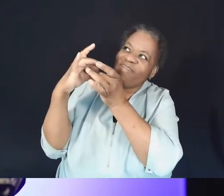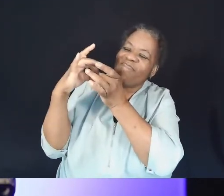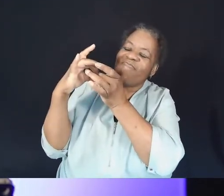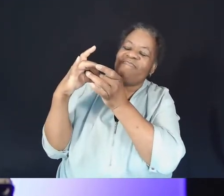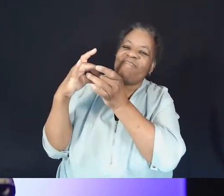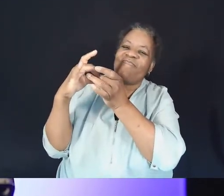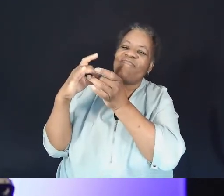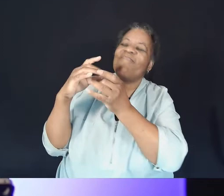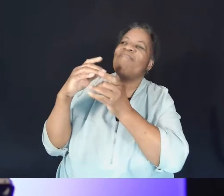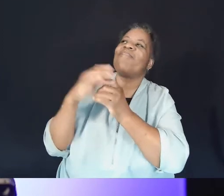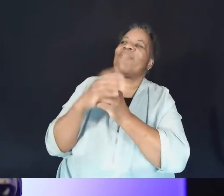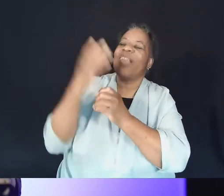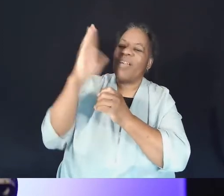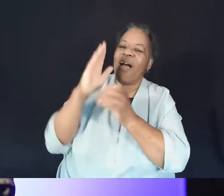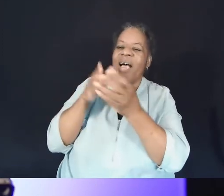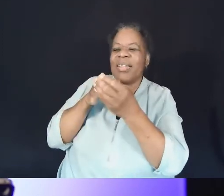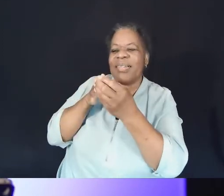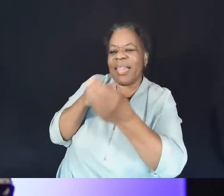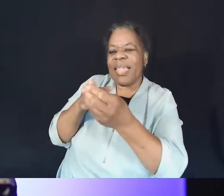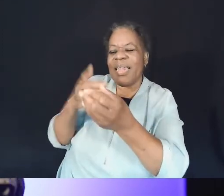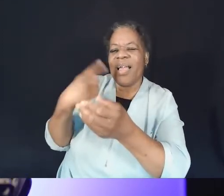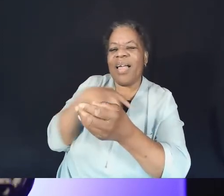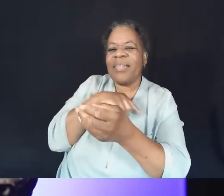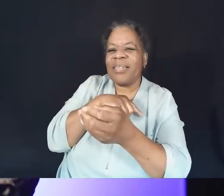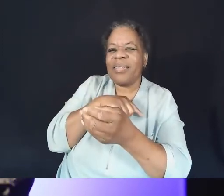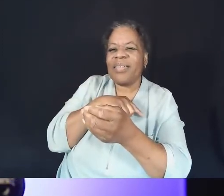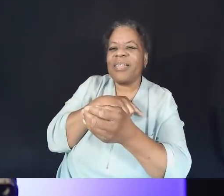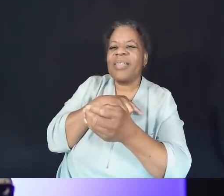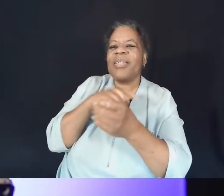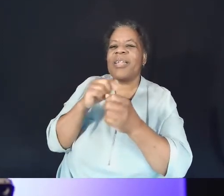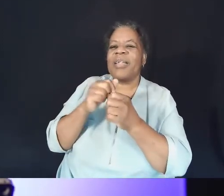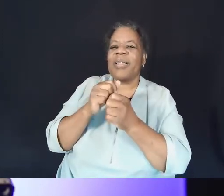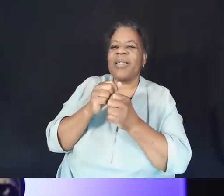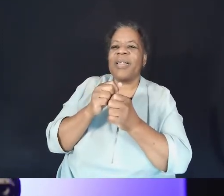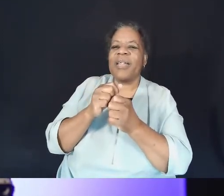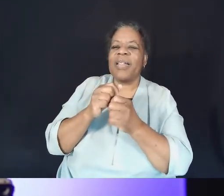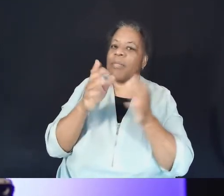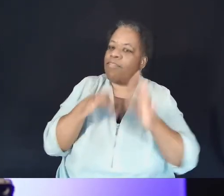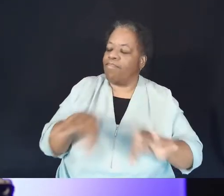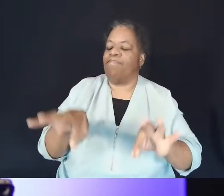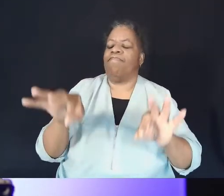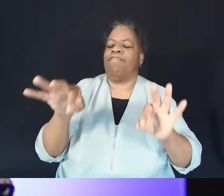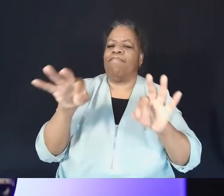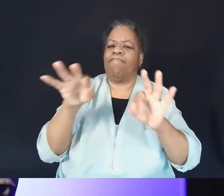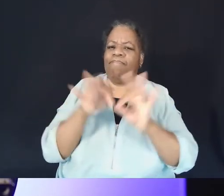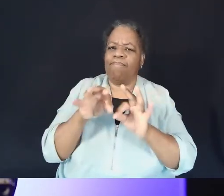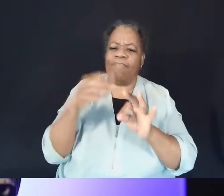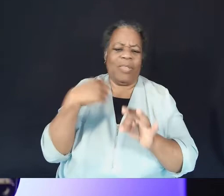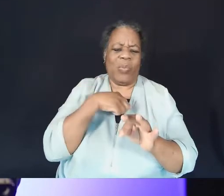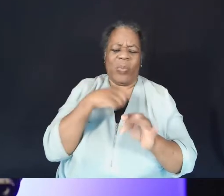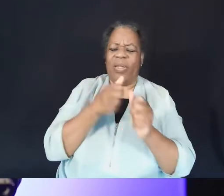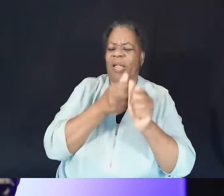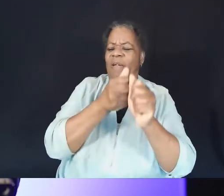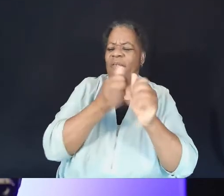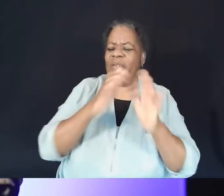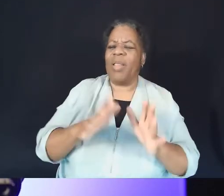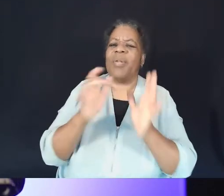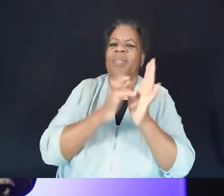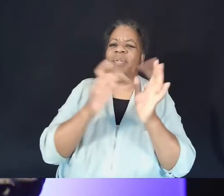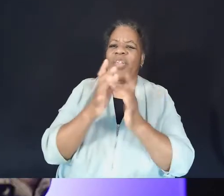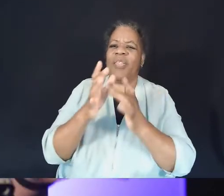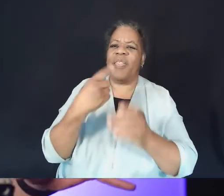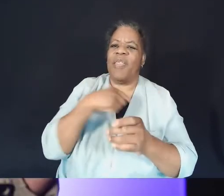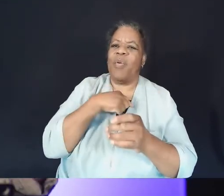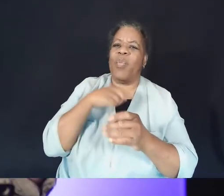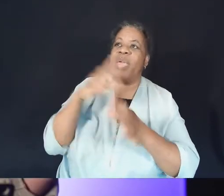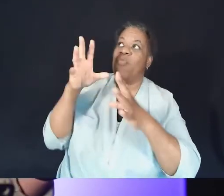is directing us towards? And I want to emphasize this. It is essential as followers of Jesus that we receive Jesus' teaching on this whenever